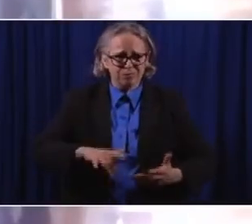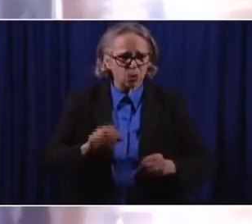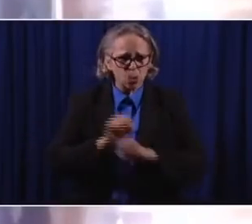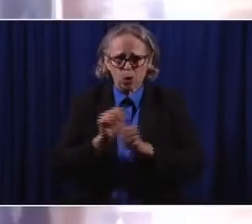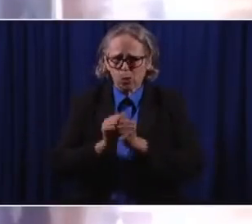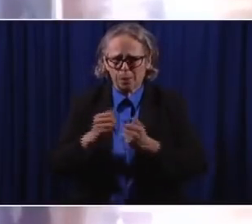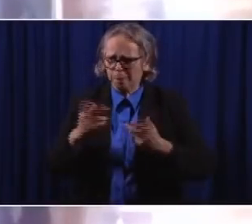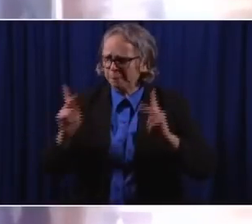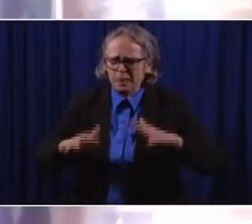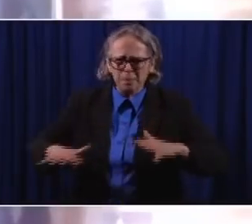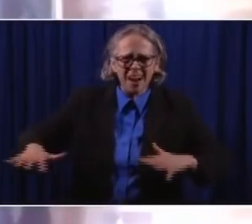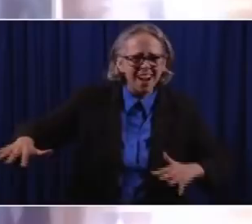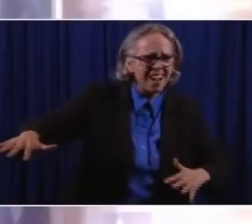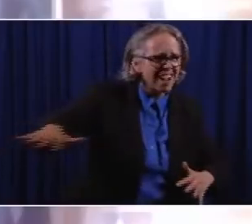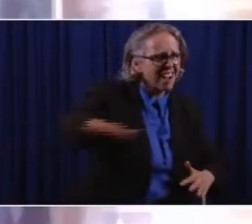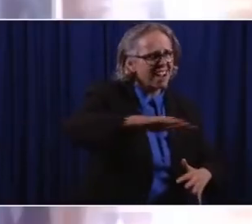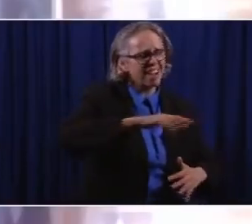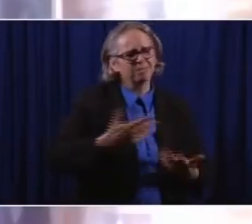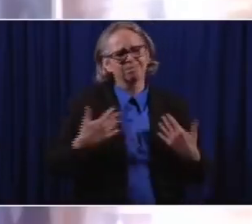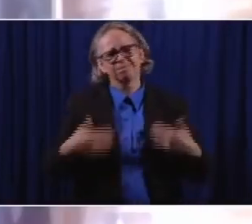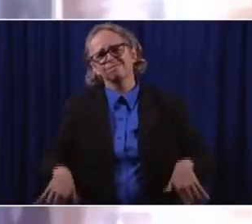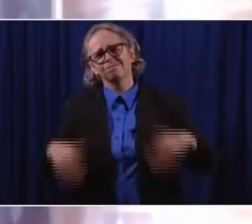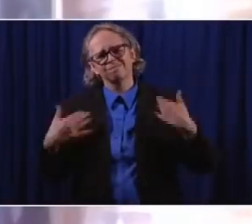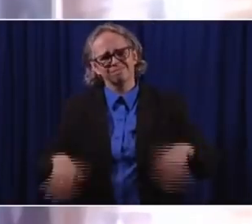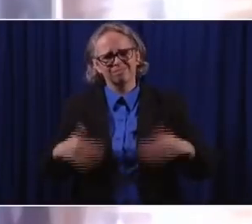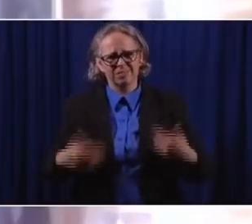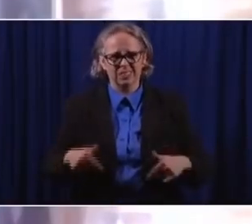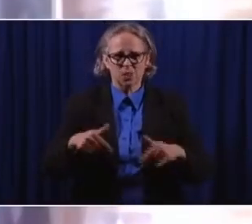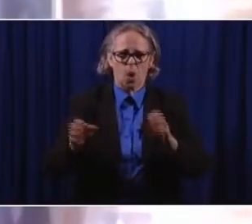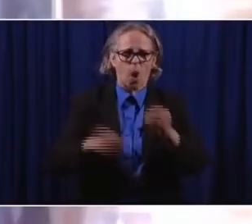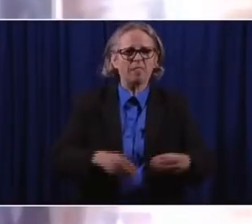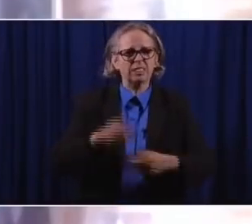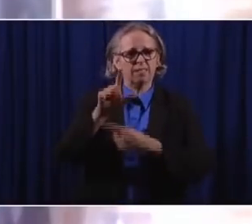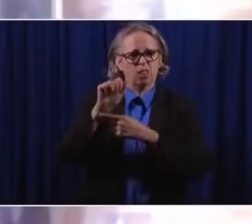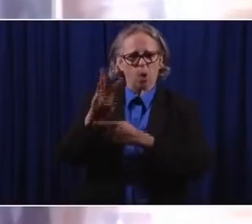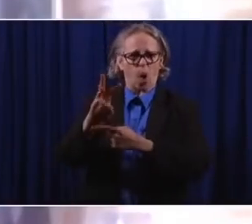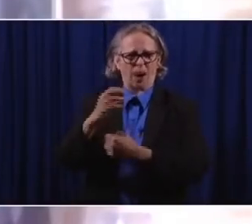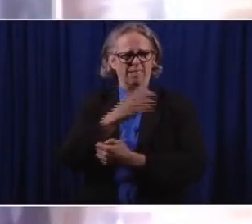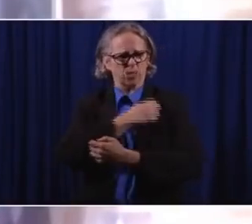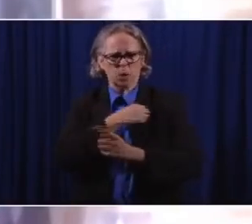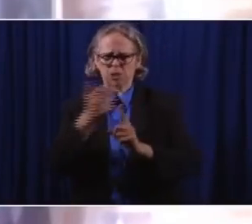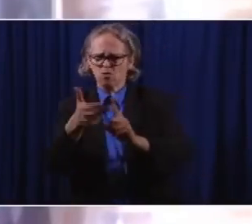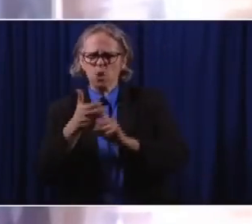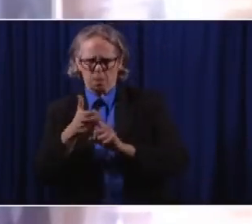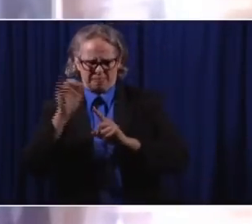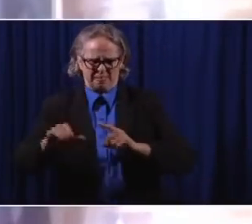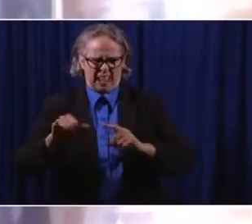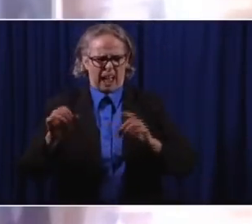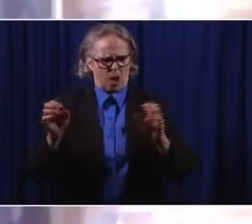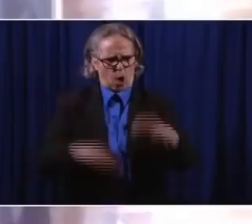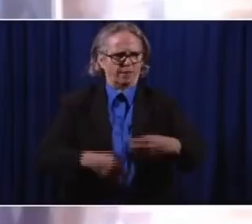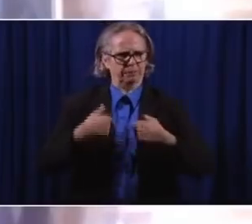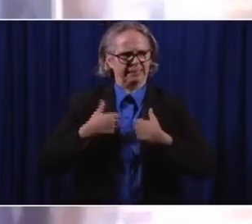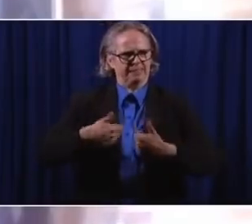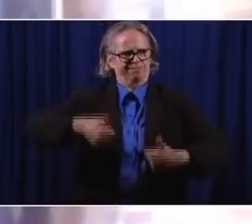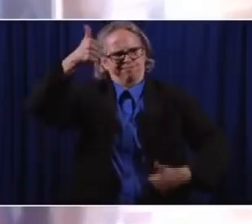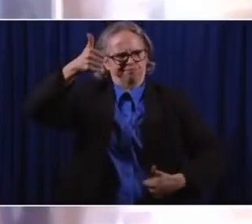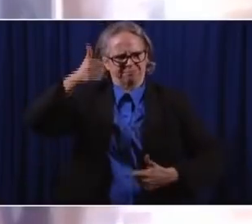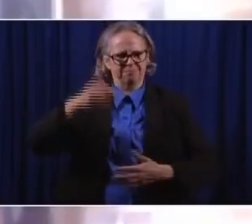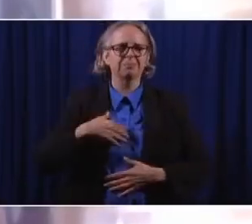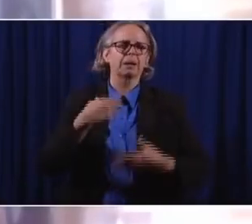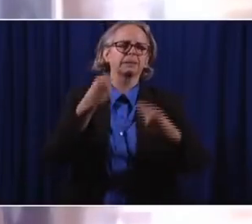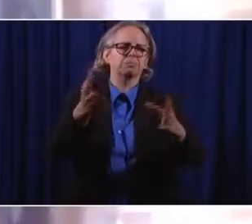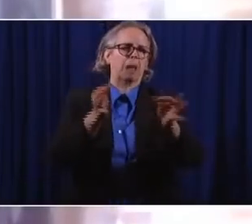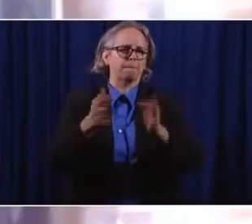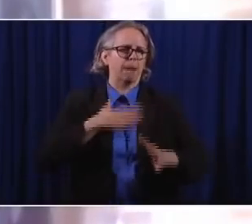right now at the Office of Law Enforcement Recruitment. A little bit about my background. As you know, I'm a Middle